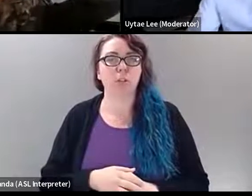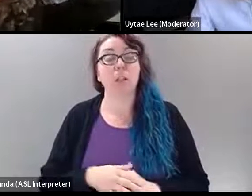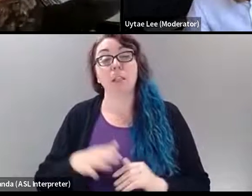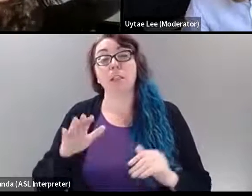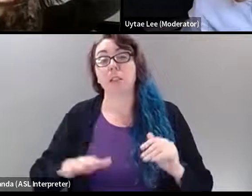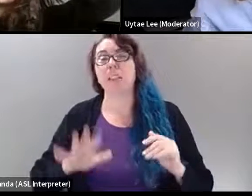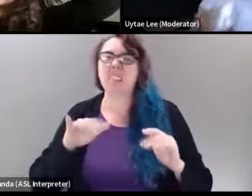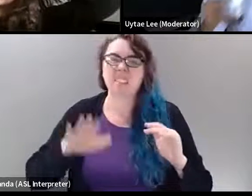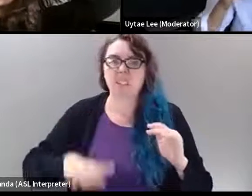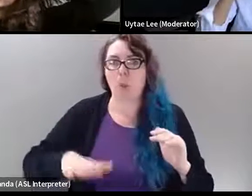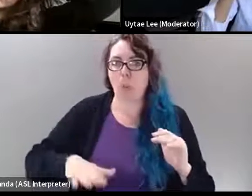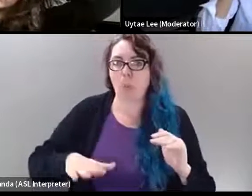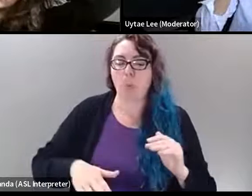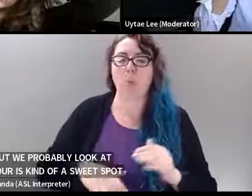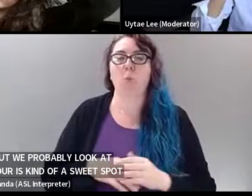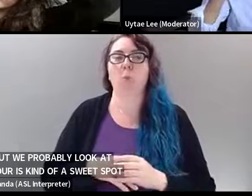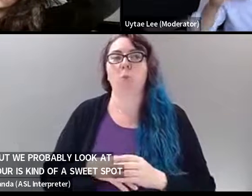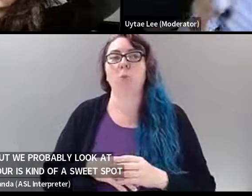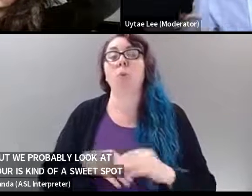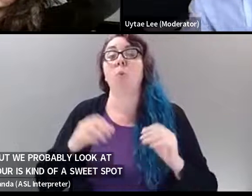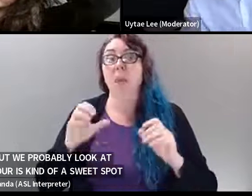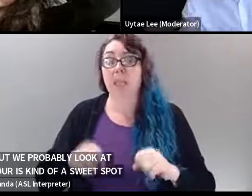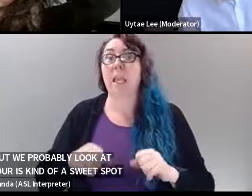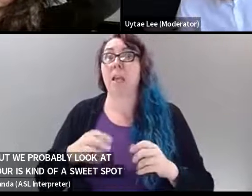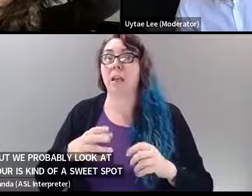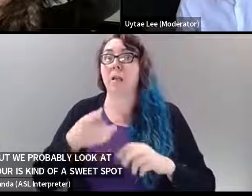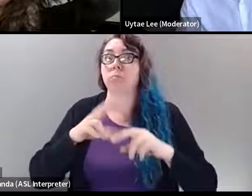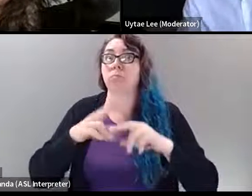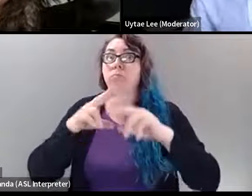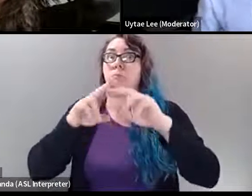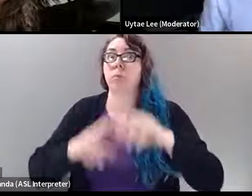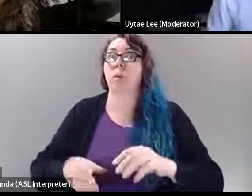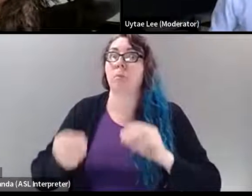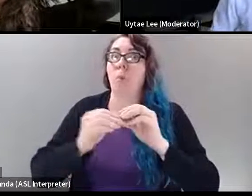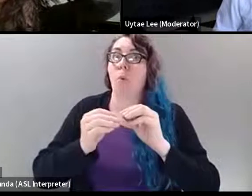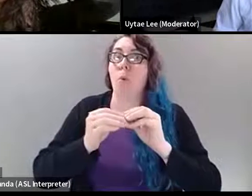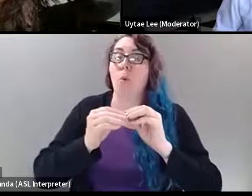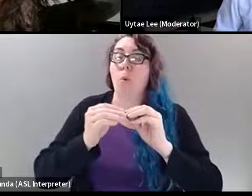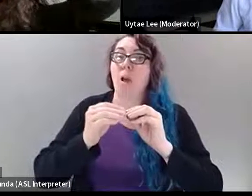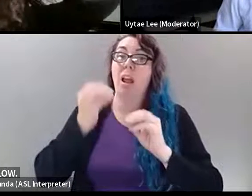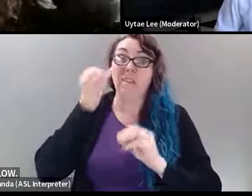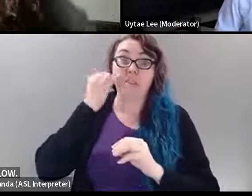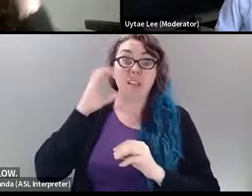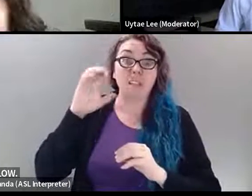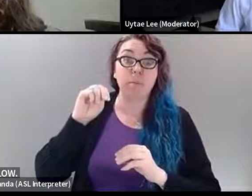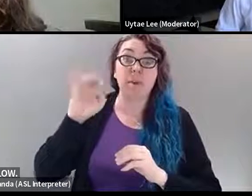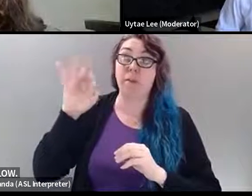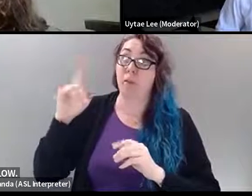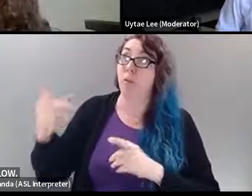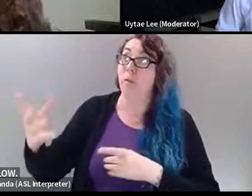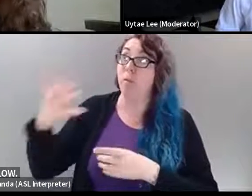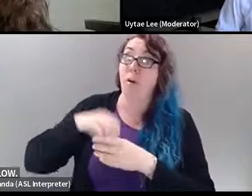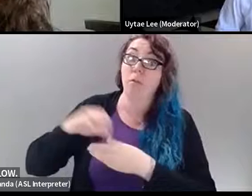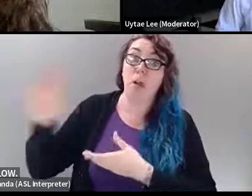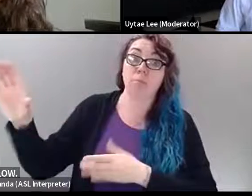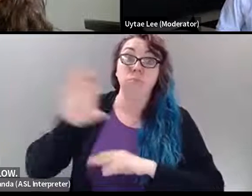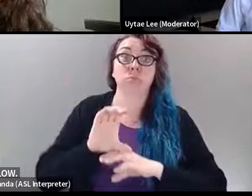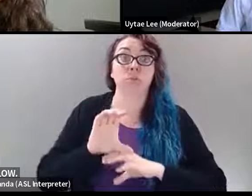higher than that in, once we get CMF involved, etc. There is an opportunity for more, but